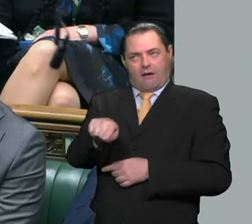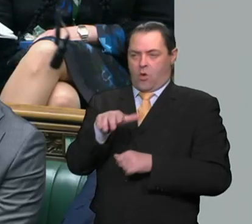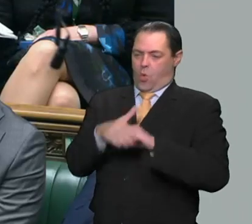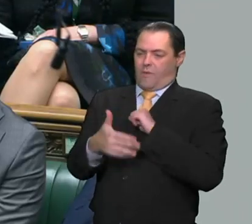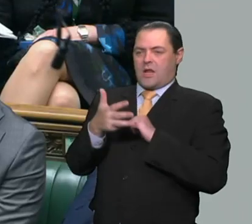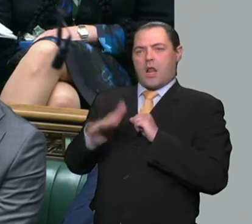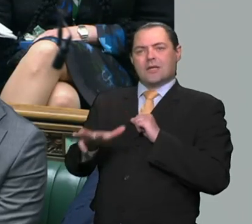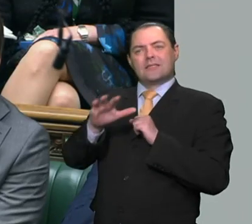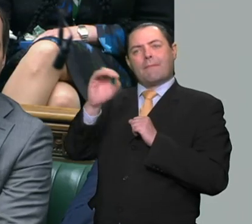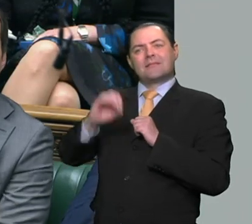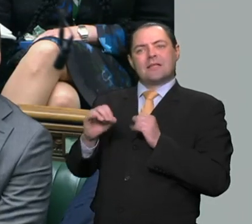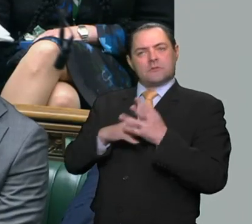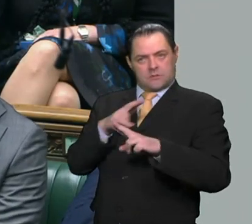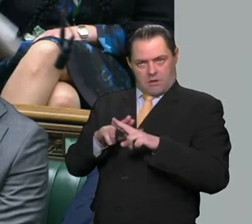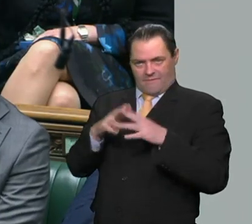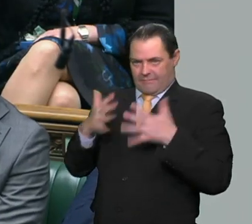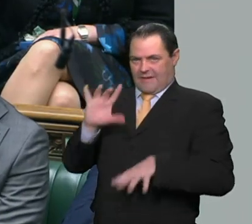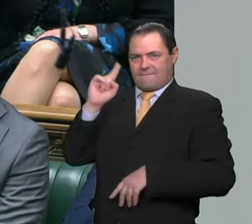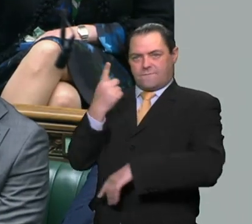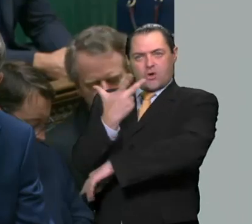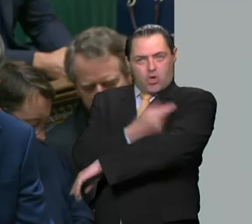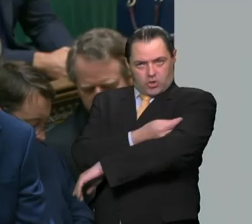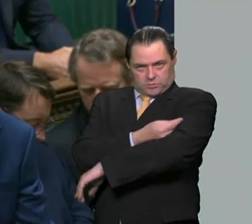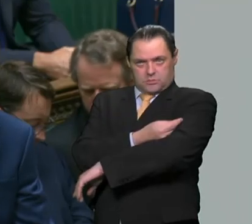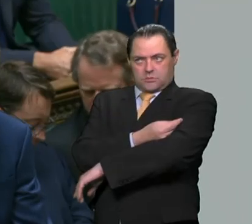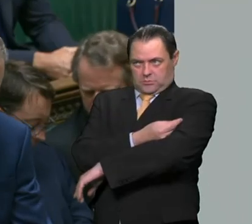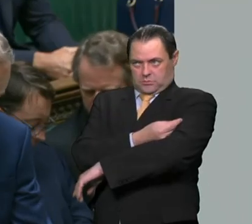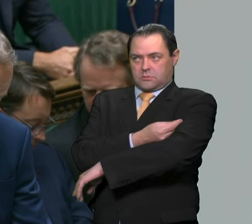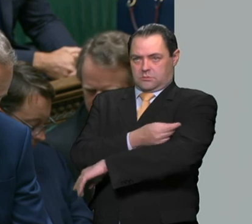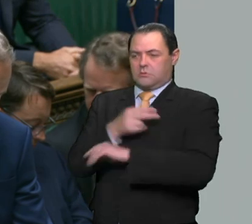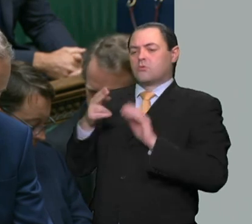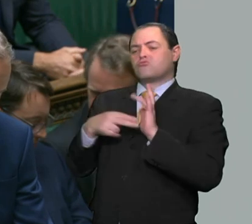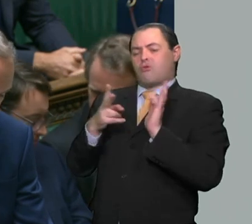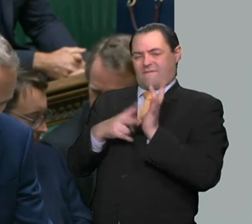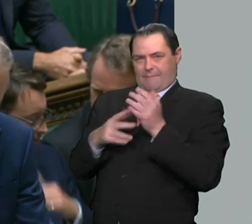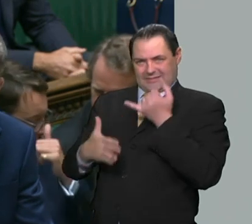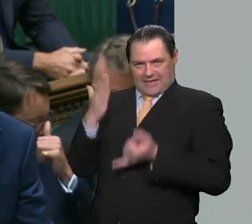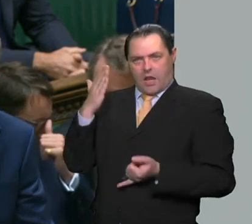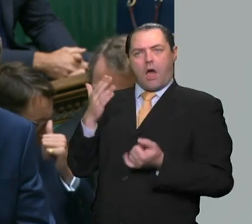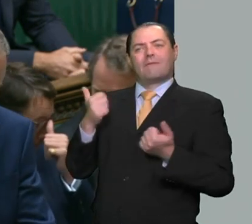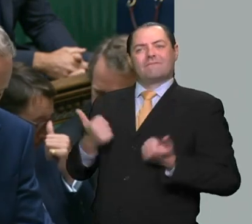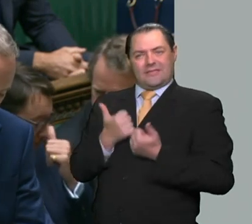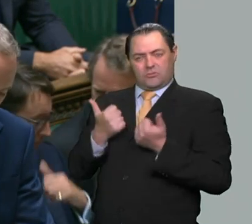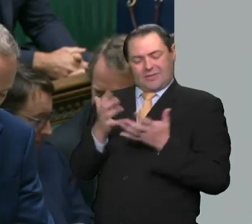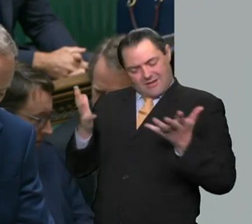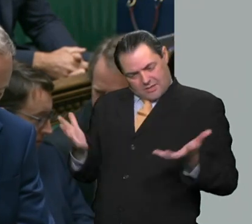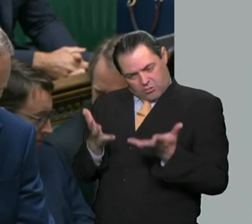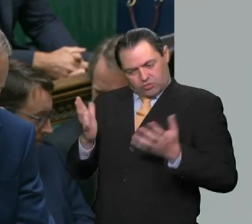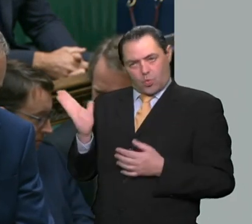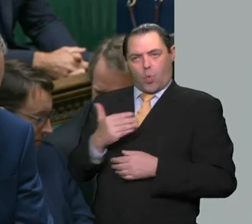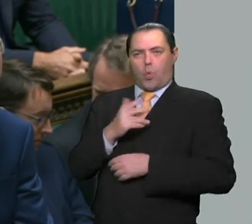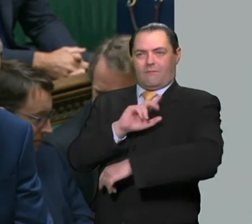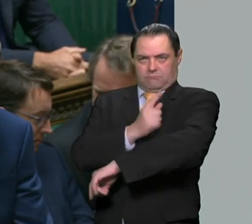home staff have received their first dose ahead of the November deadline. We encourage others to get vaccinated, and of course